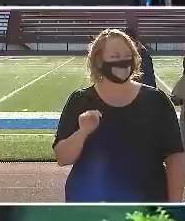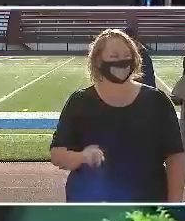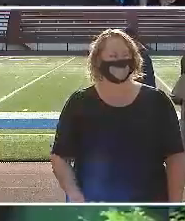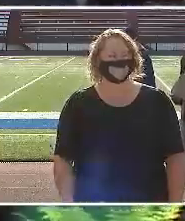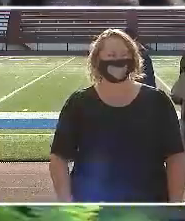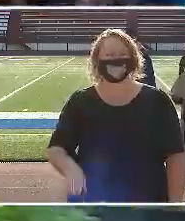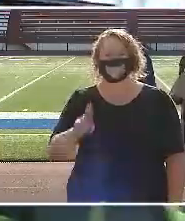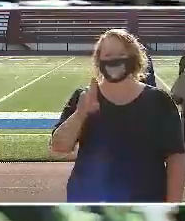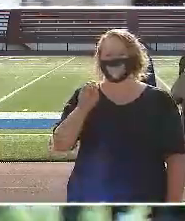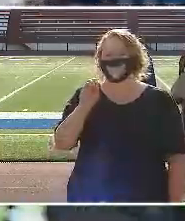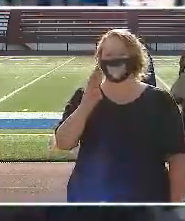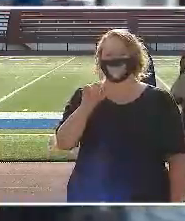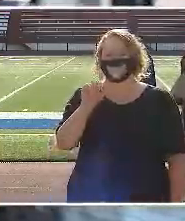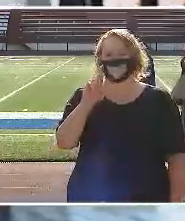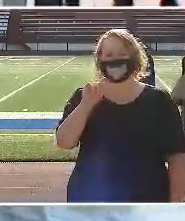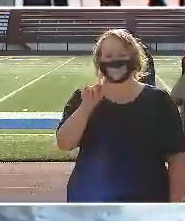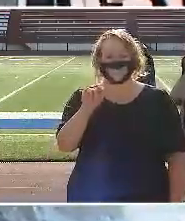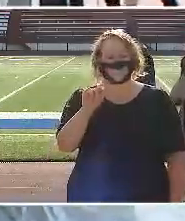Robert Titu.